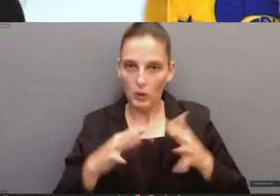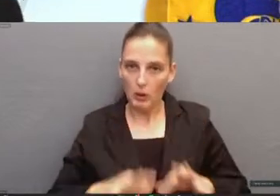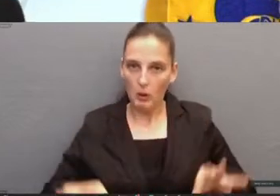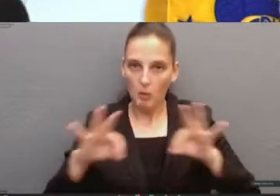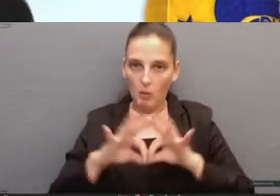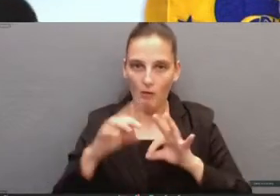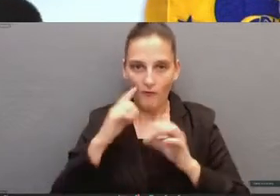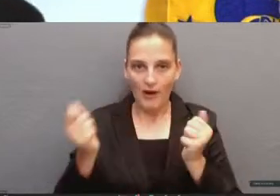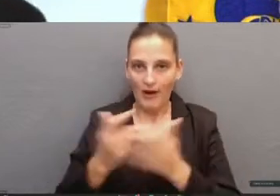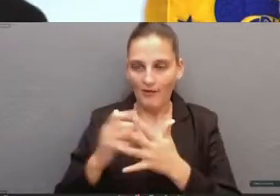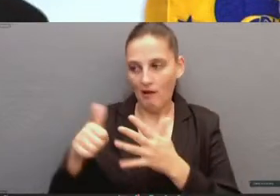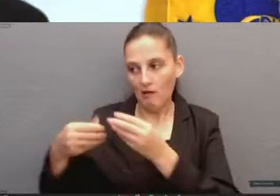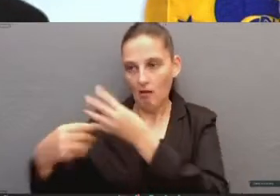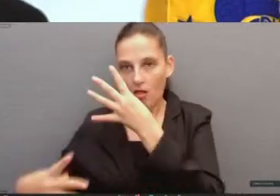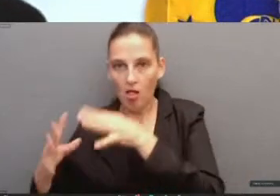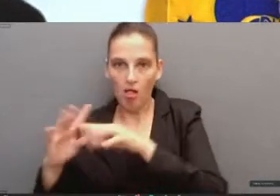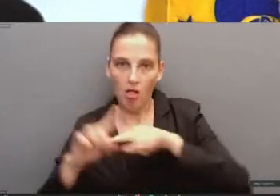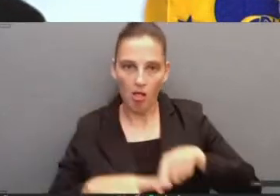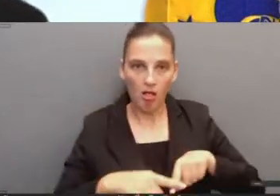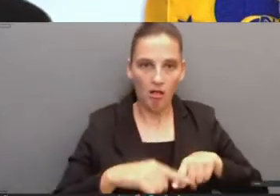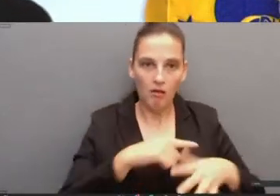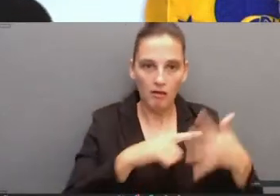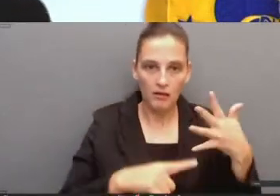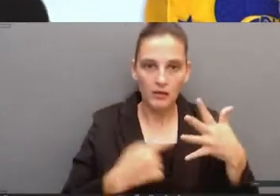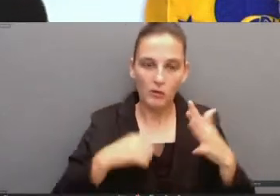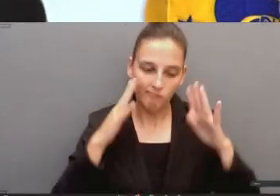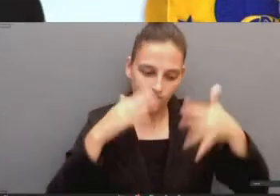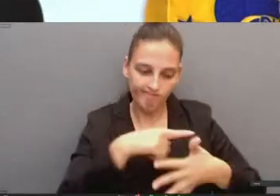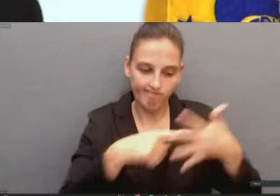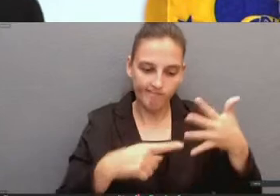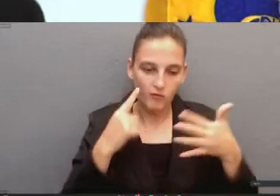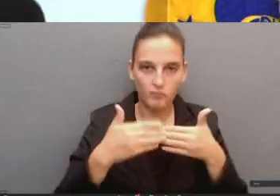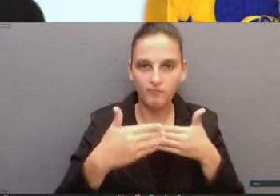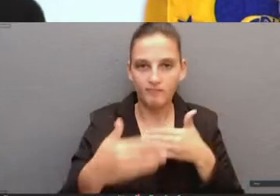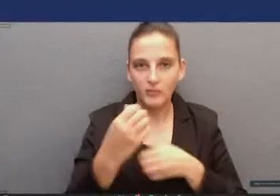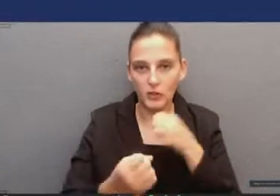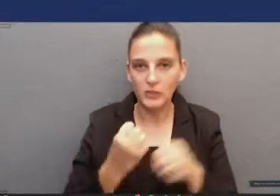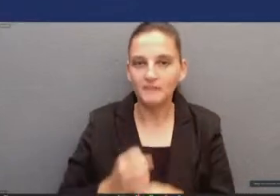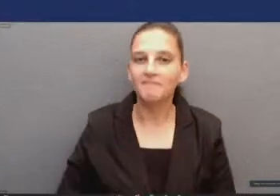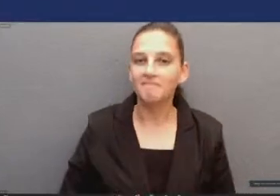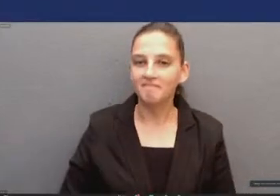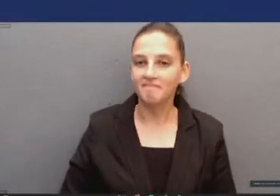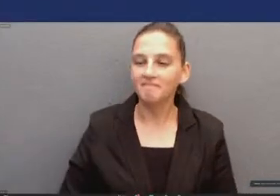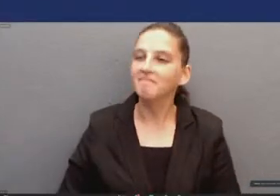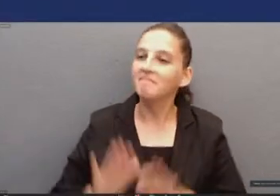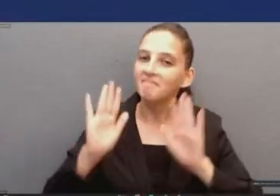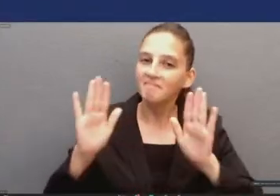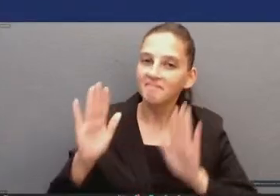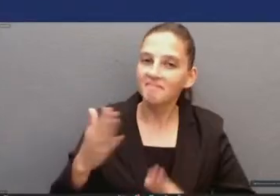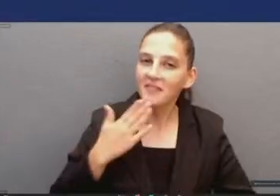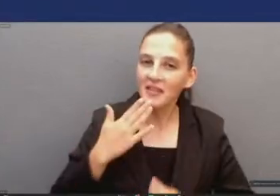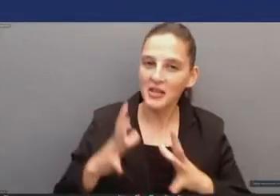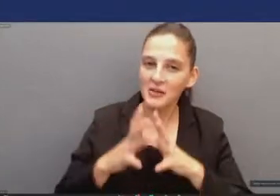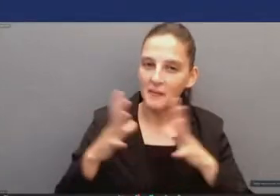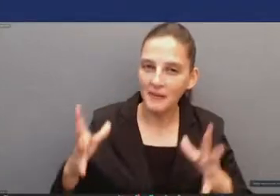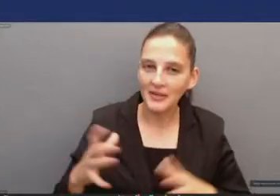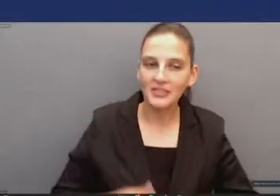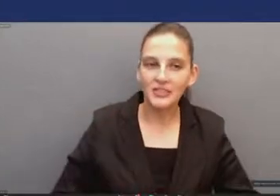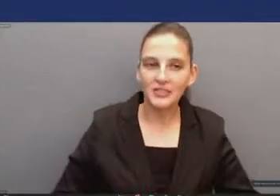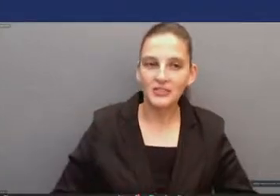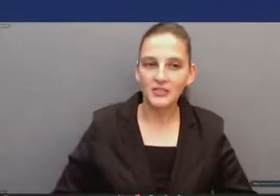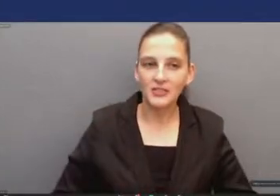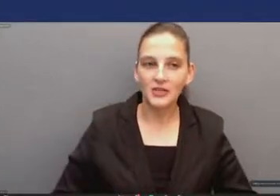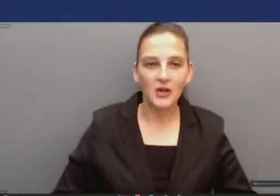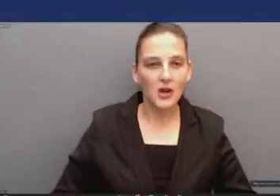have to working on them over the next few years. Wonderful. Thank you so much. We're all going to lean into that reset